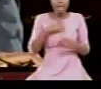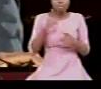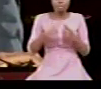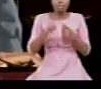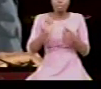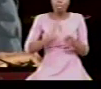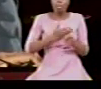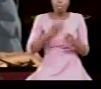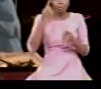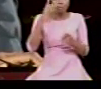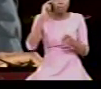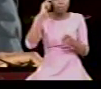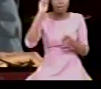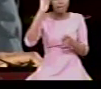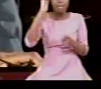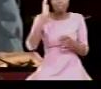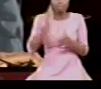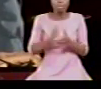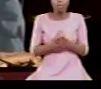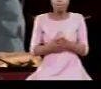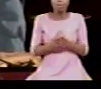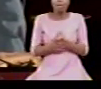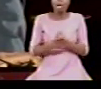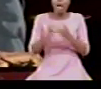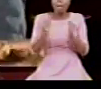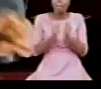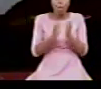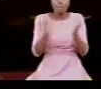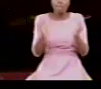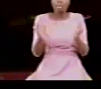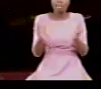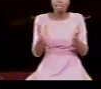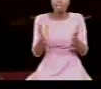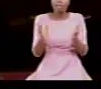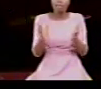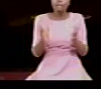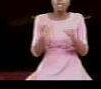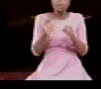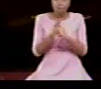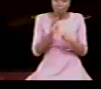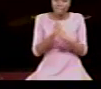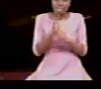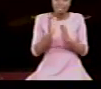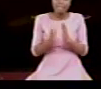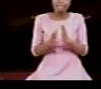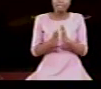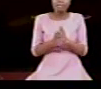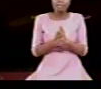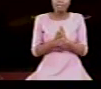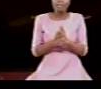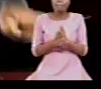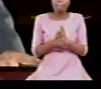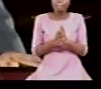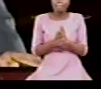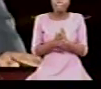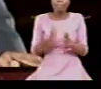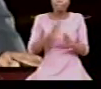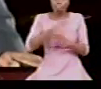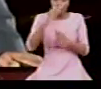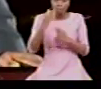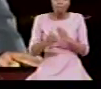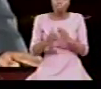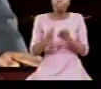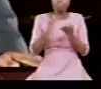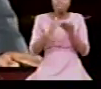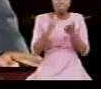God, for he will abundantly, sufficiently, holistically pardon. That's